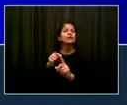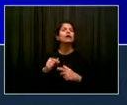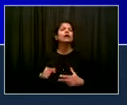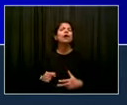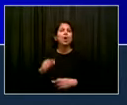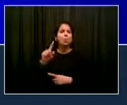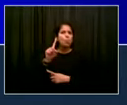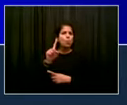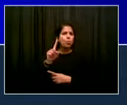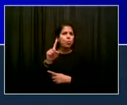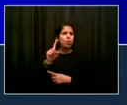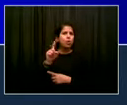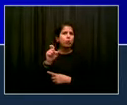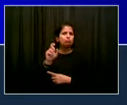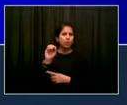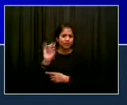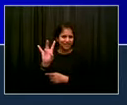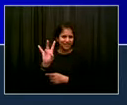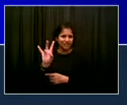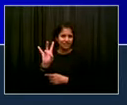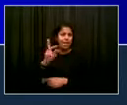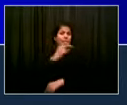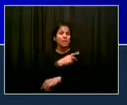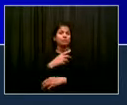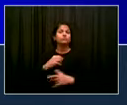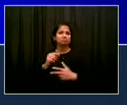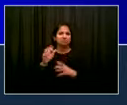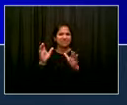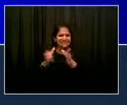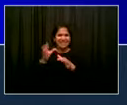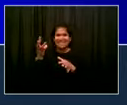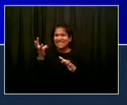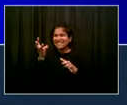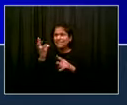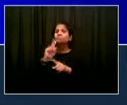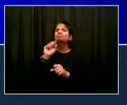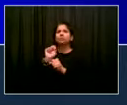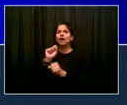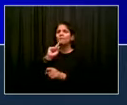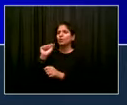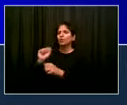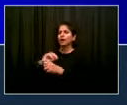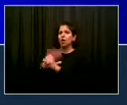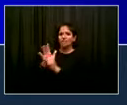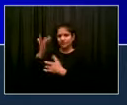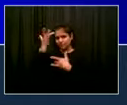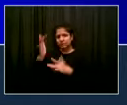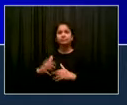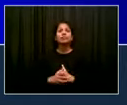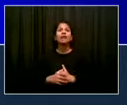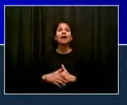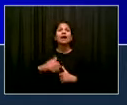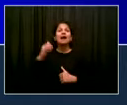107 patients, confirmed positivity 16.38%. Hospitalization rate per 100,000 New